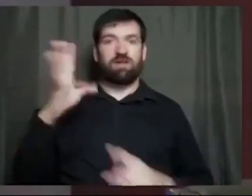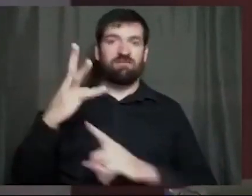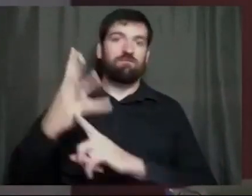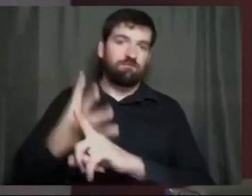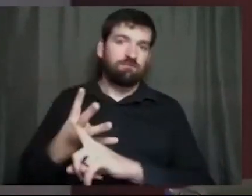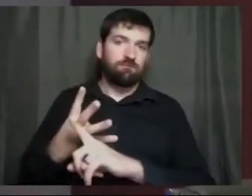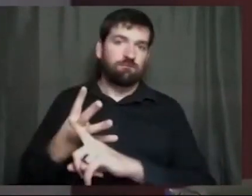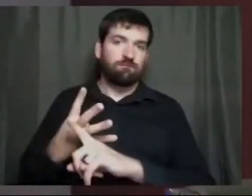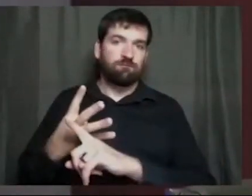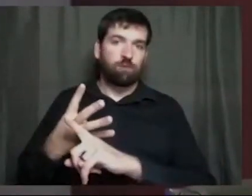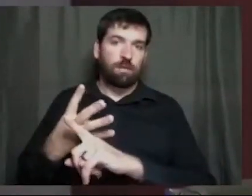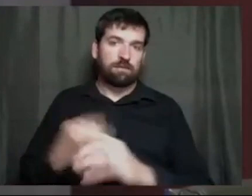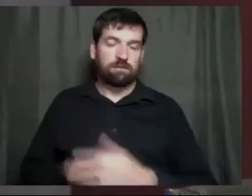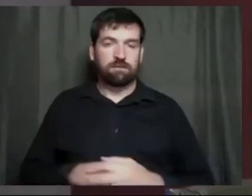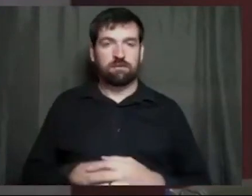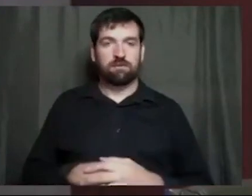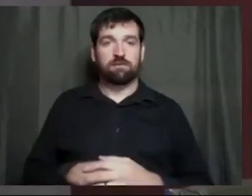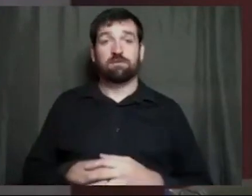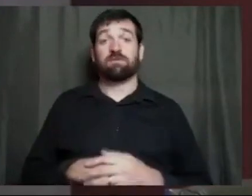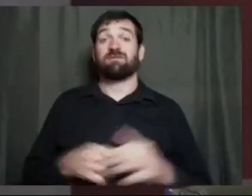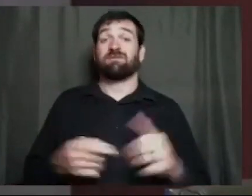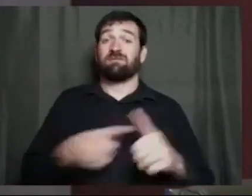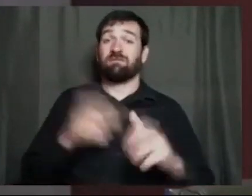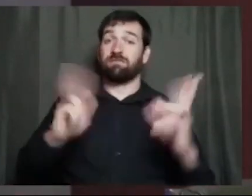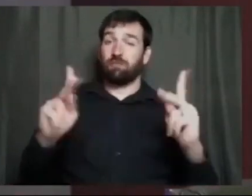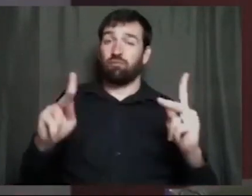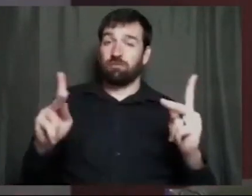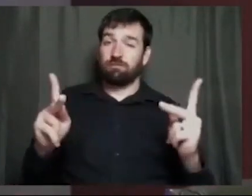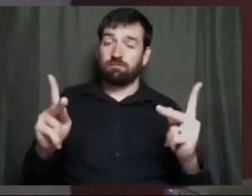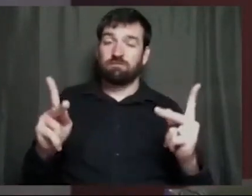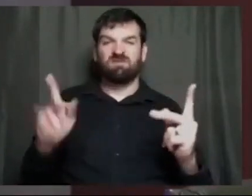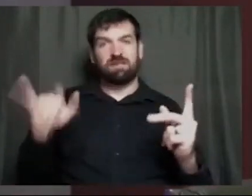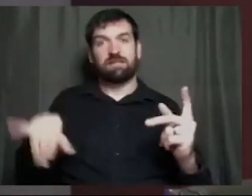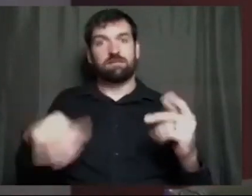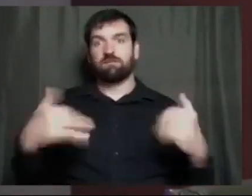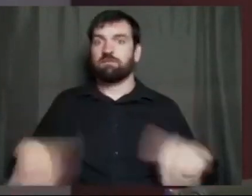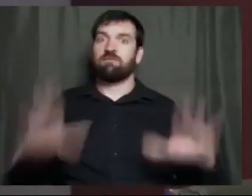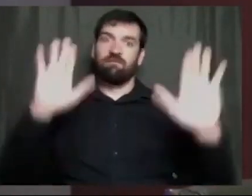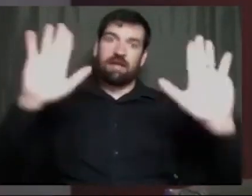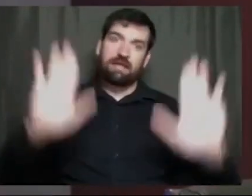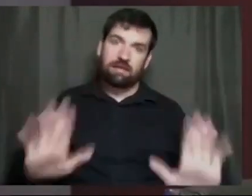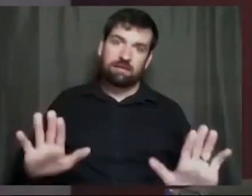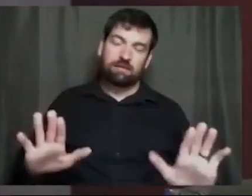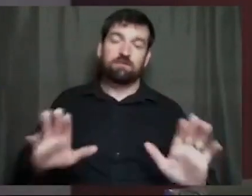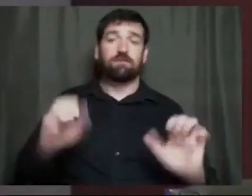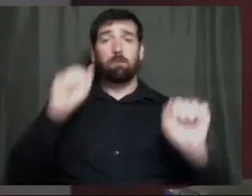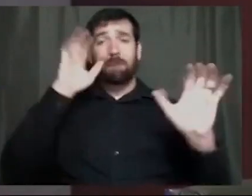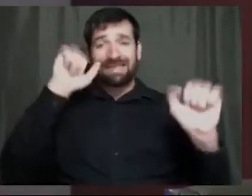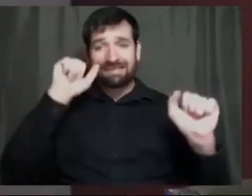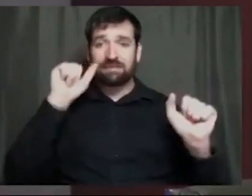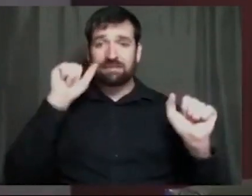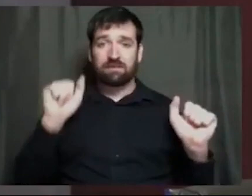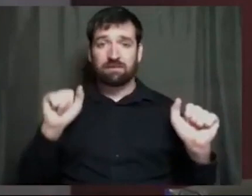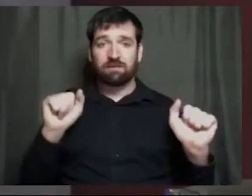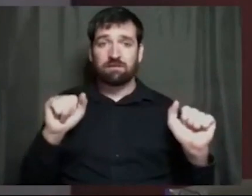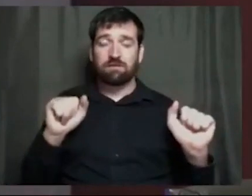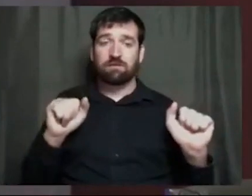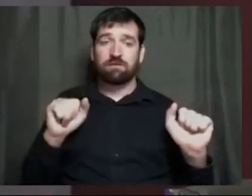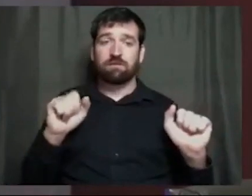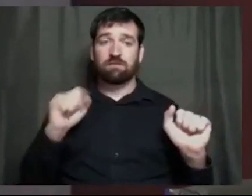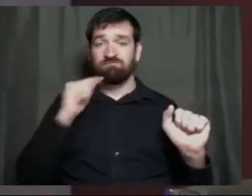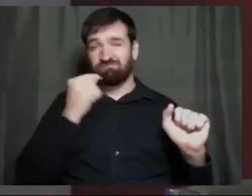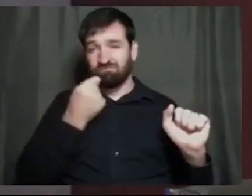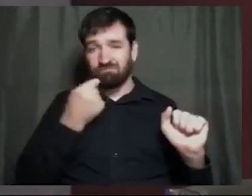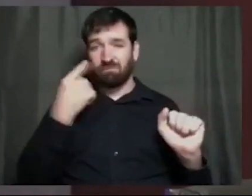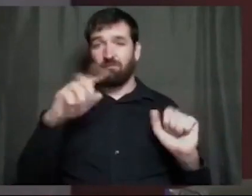initially when people had thought would happen. That's fantastic. It is amazing. It is a major feat for all the people